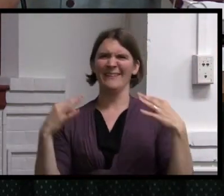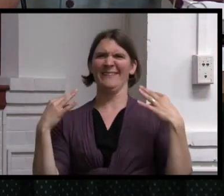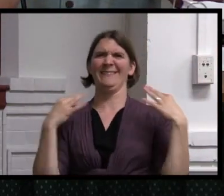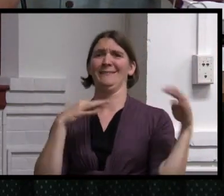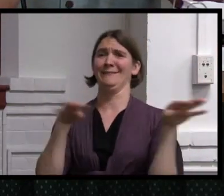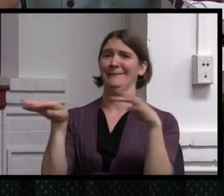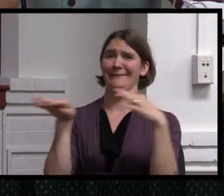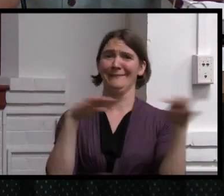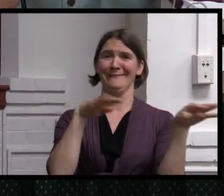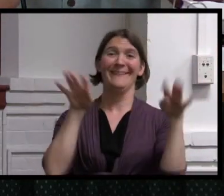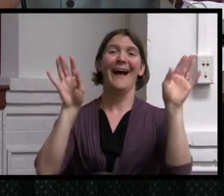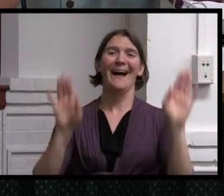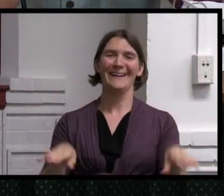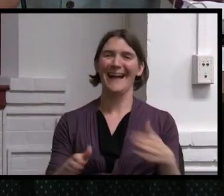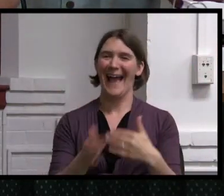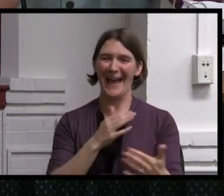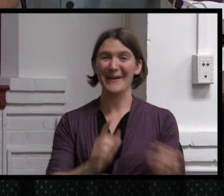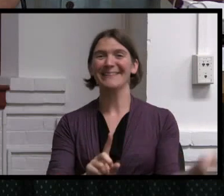Patrick.